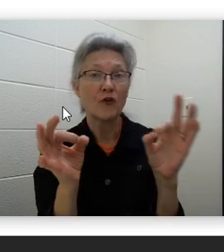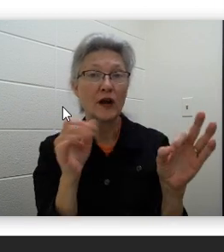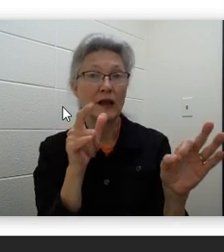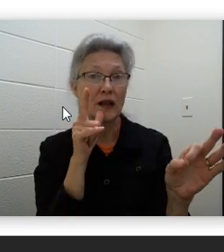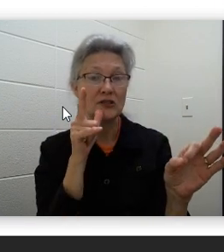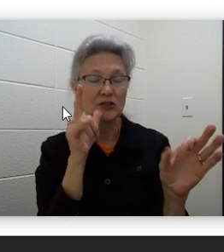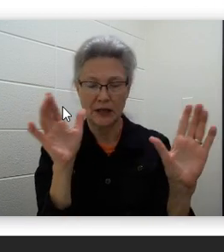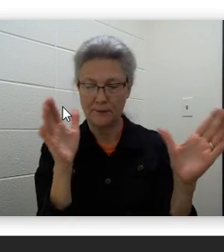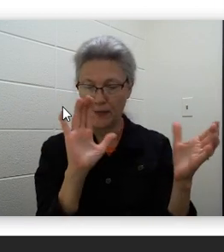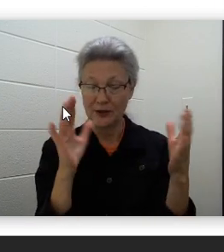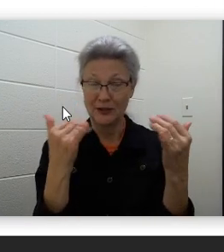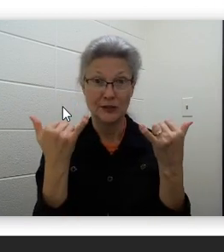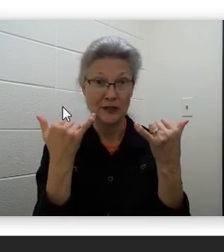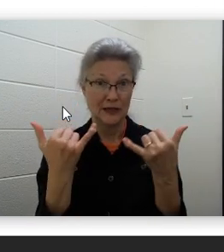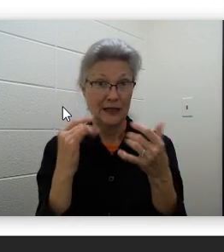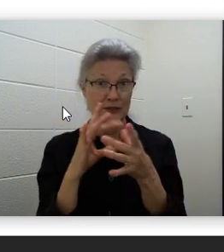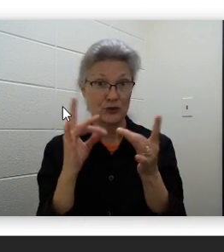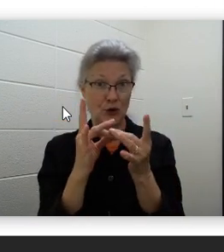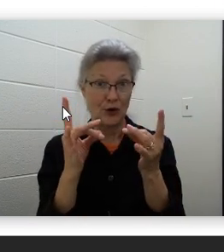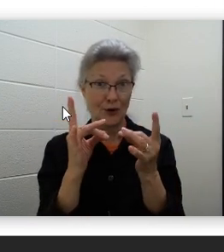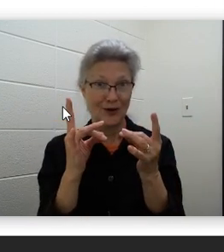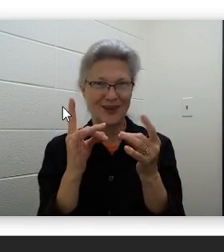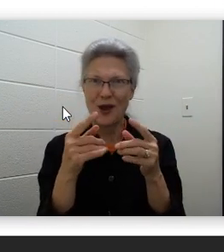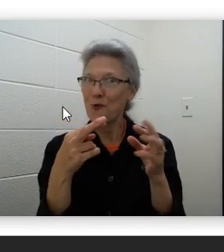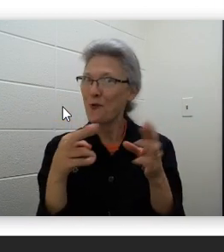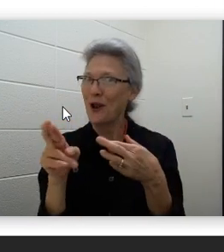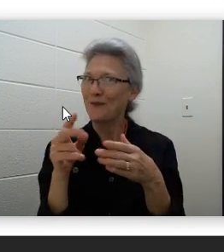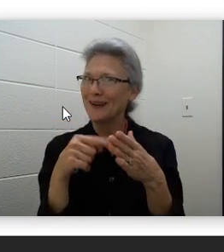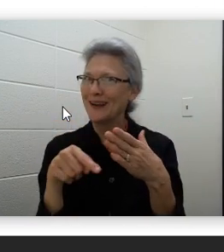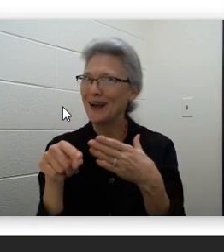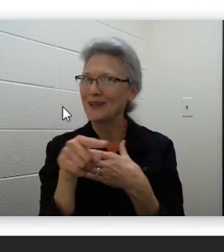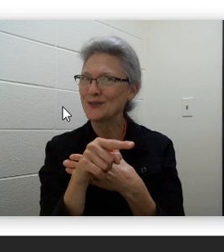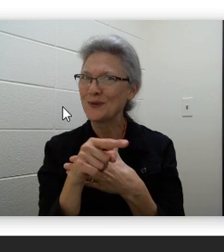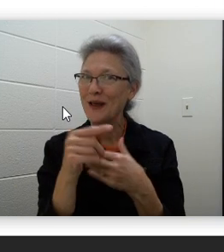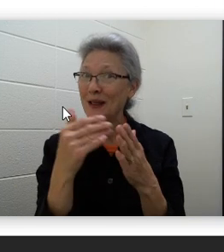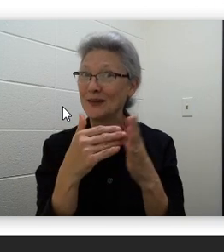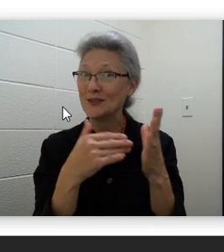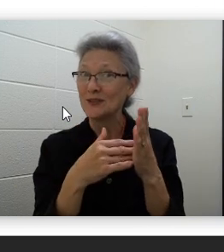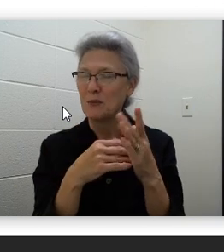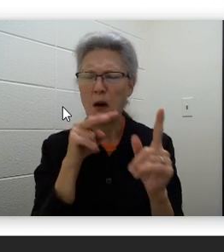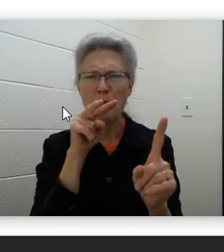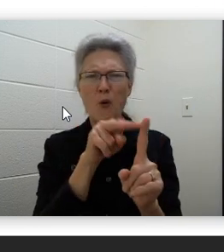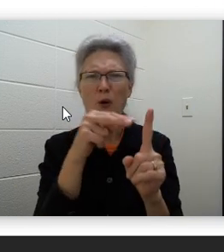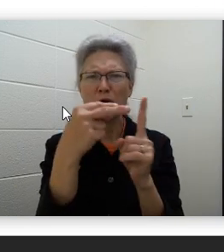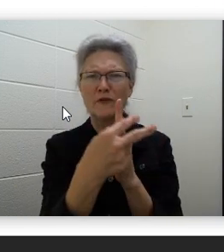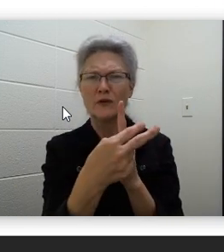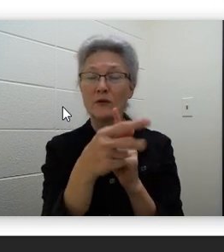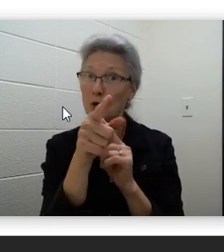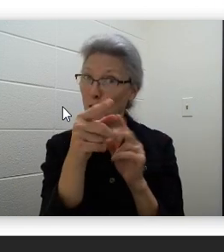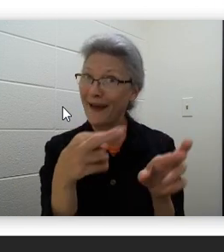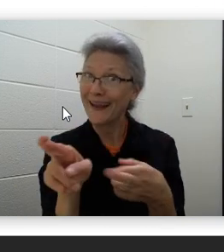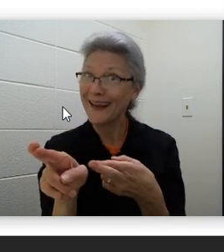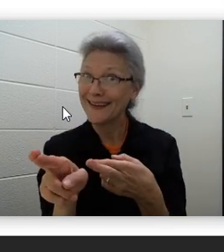text. Get ready because next week's lesson is about point of view. Are you ready?